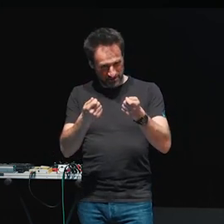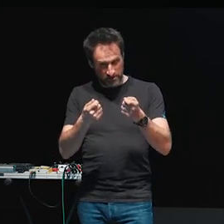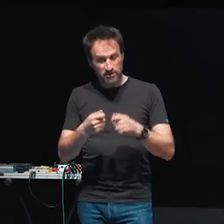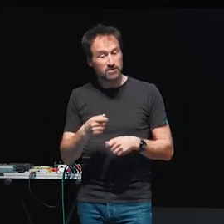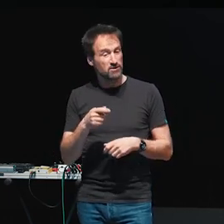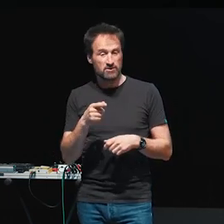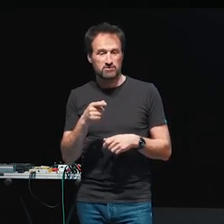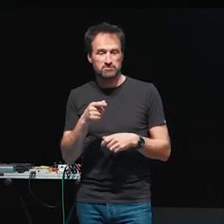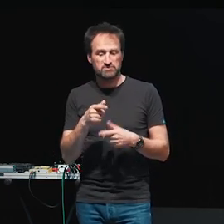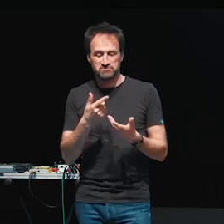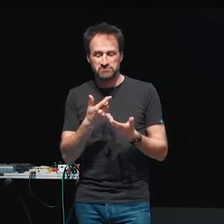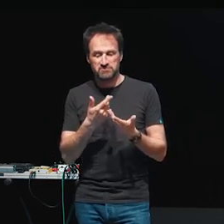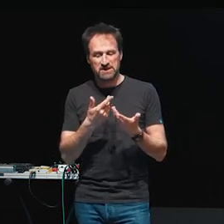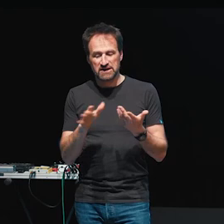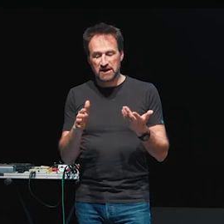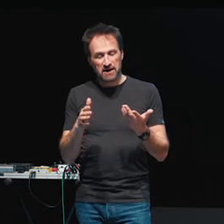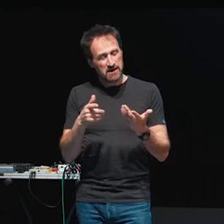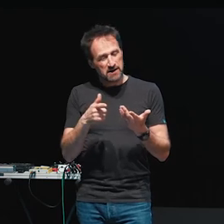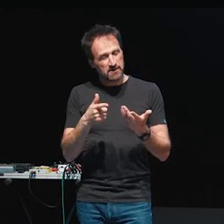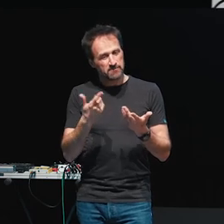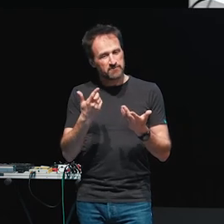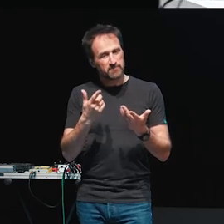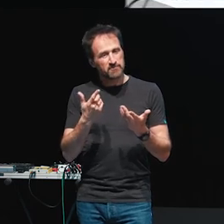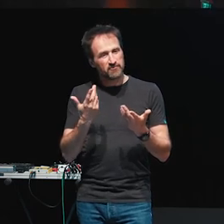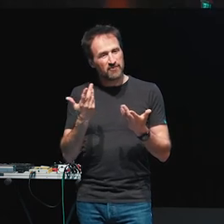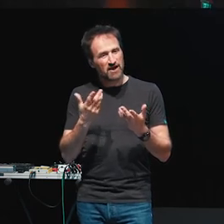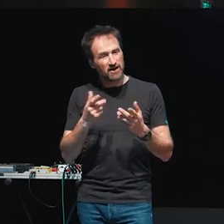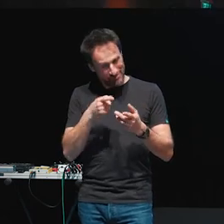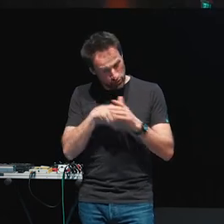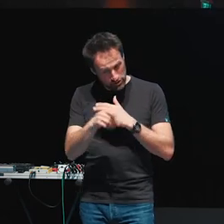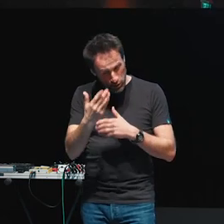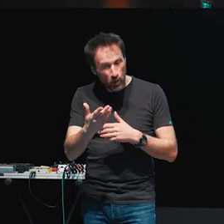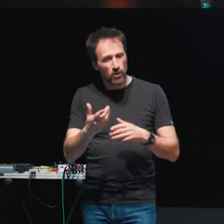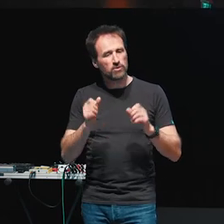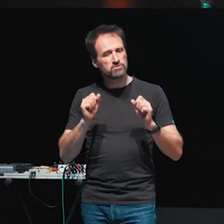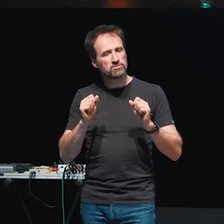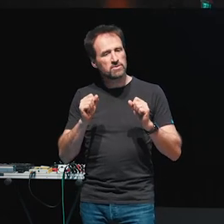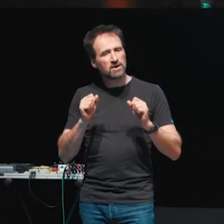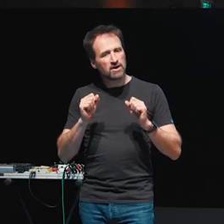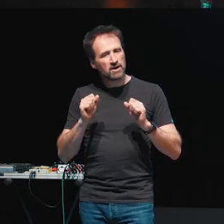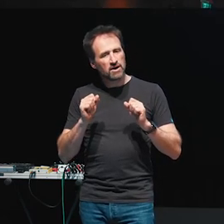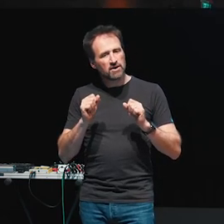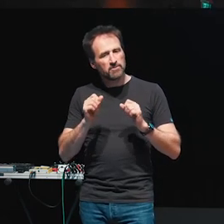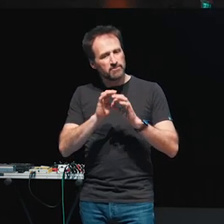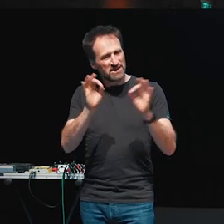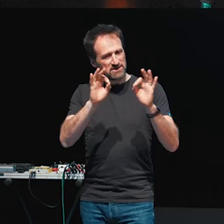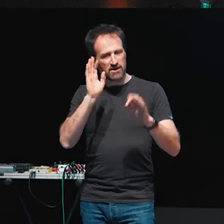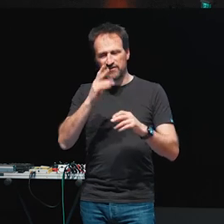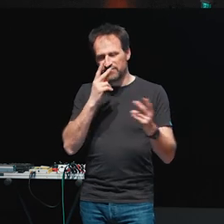not blocked by I/O, which actually means their performance is quite good as compared to the other back-end technologies.